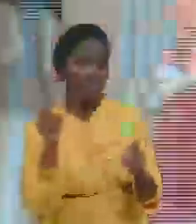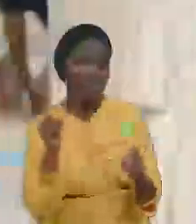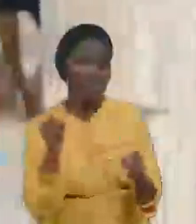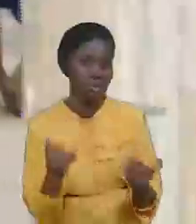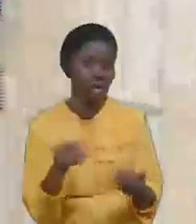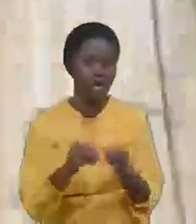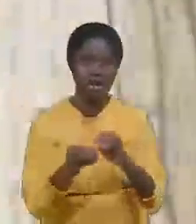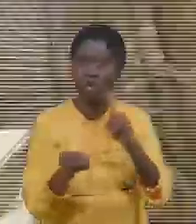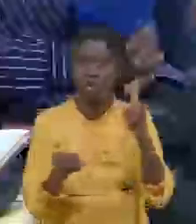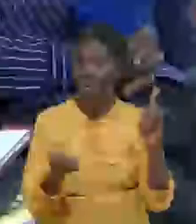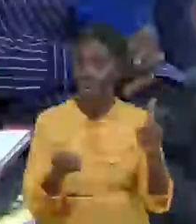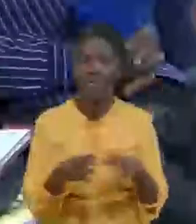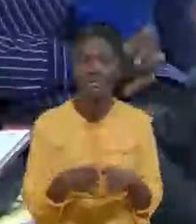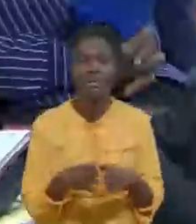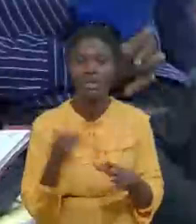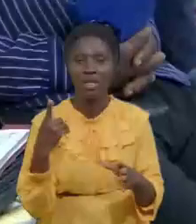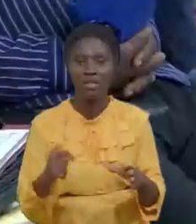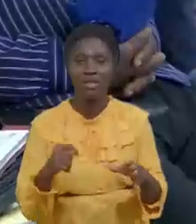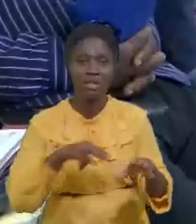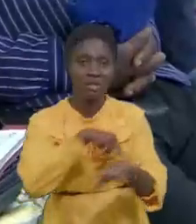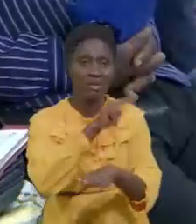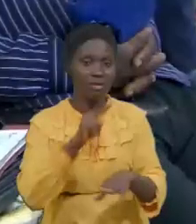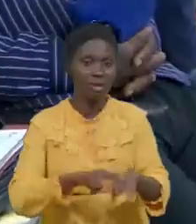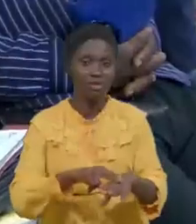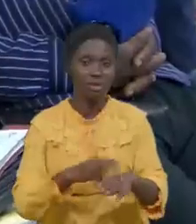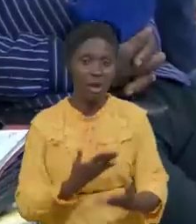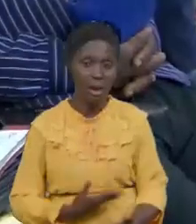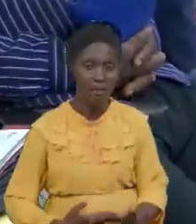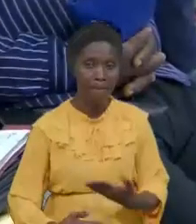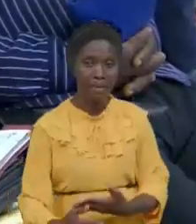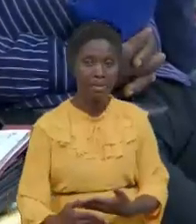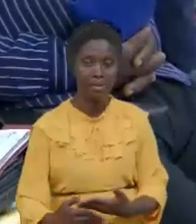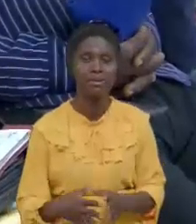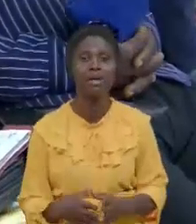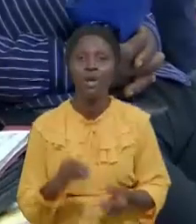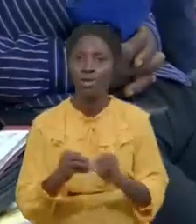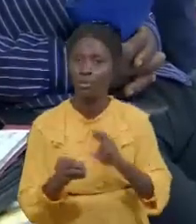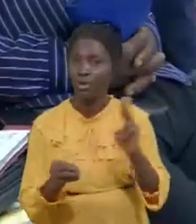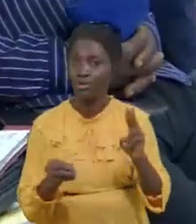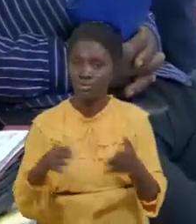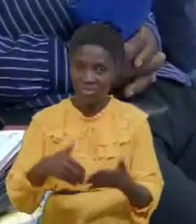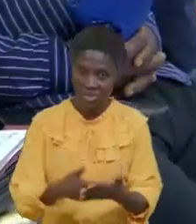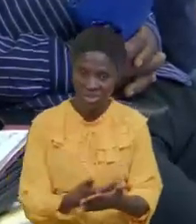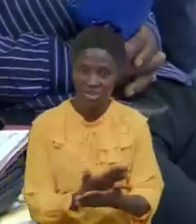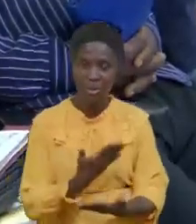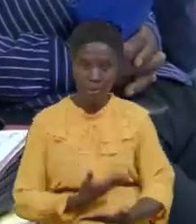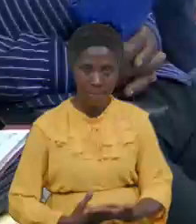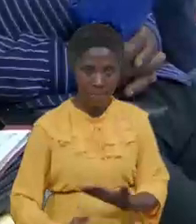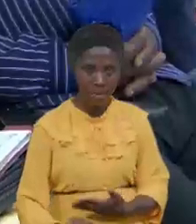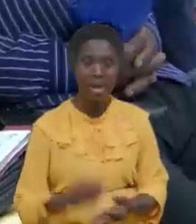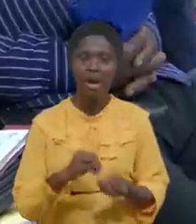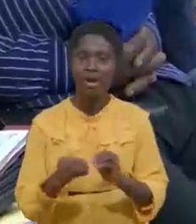the natural birth. Number two, the new birth. Number three,